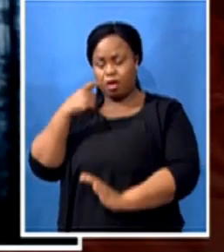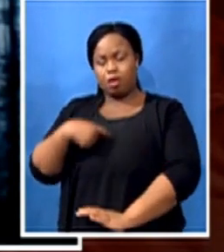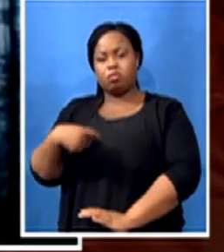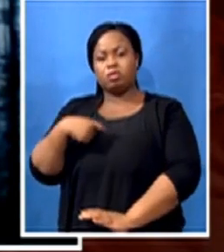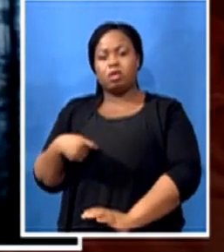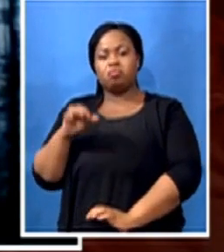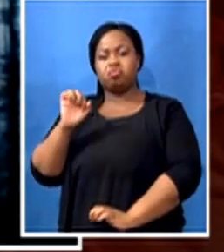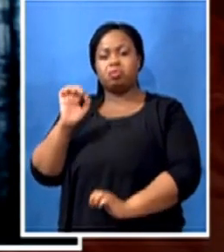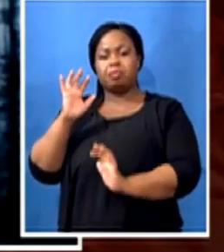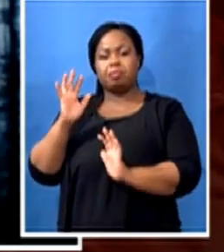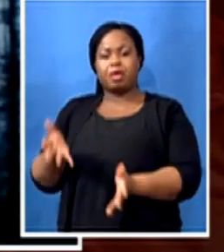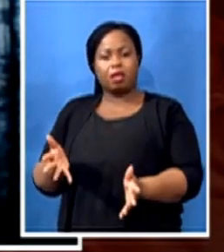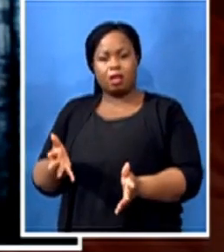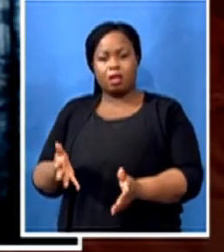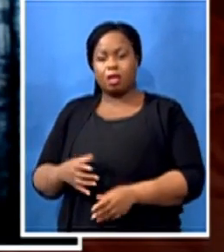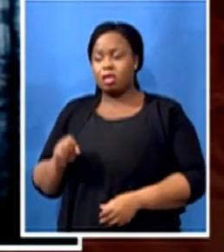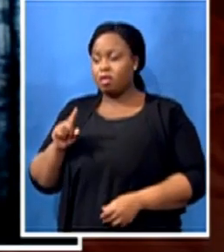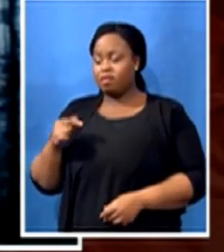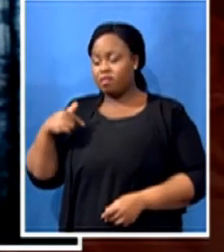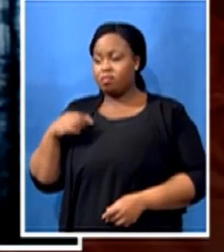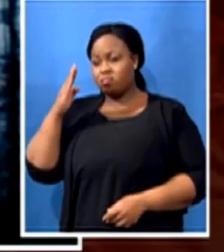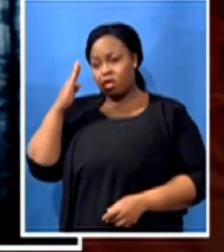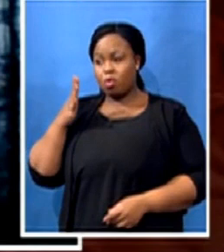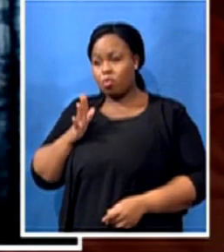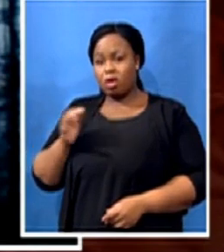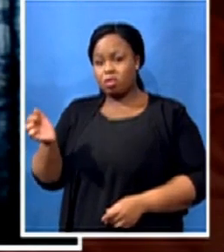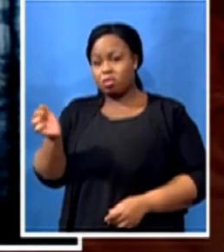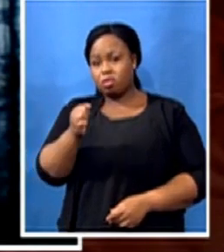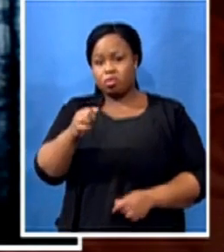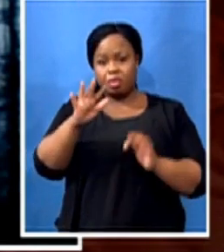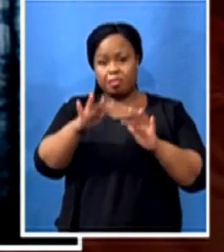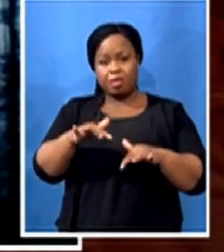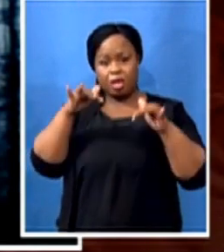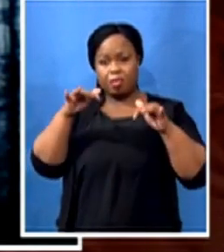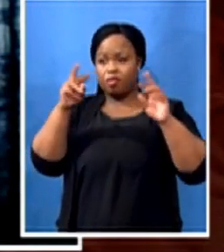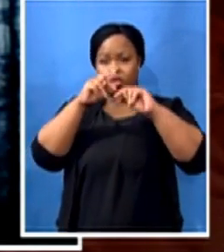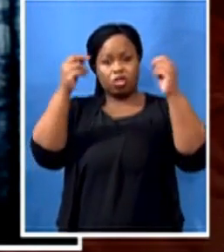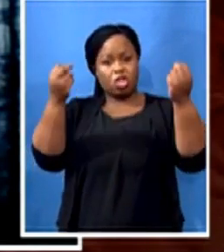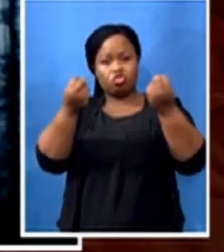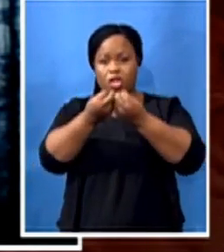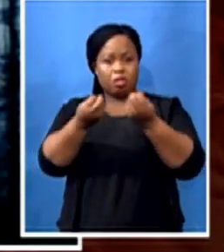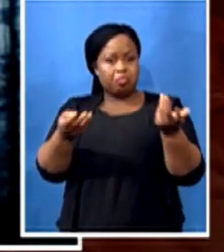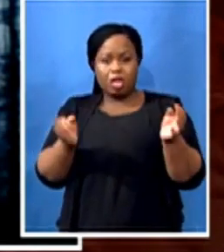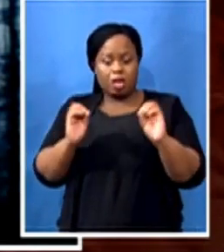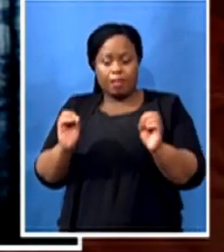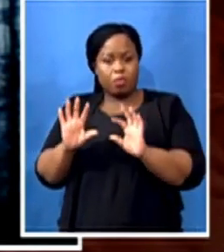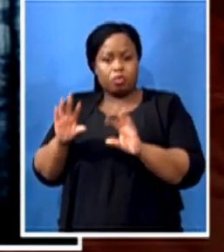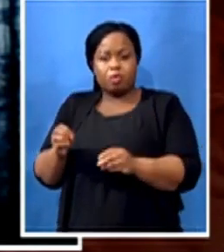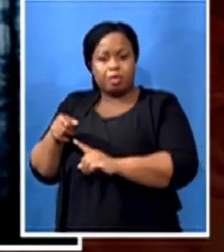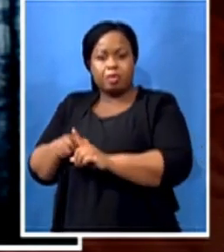have a national voice, that nothing will stop that from happening. So that is indeed the